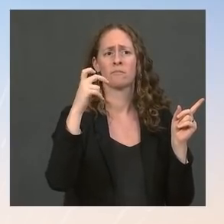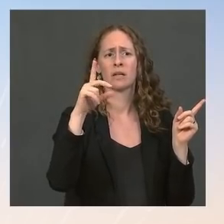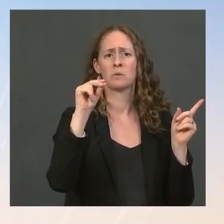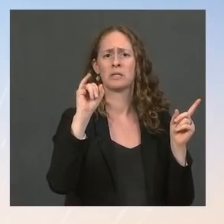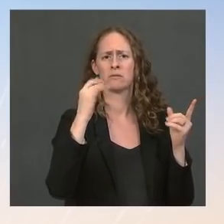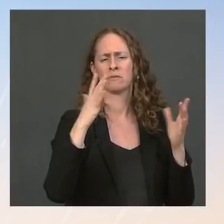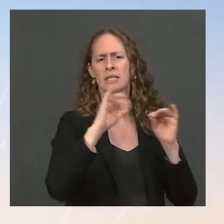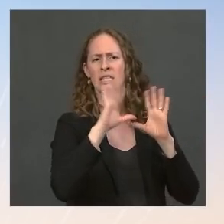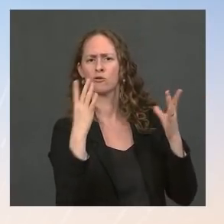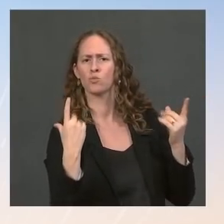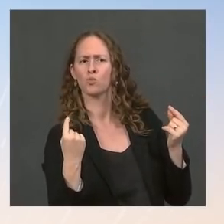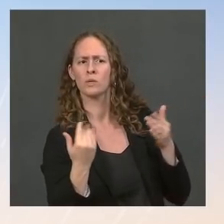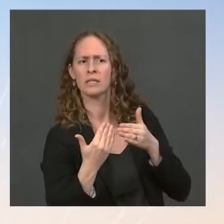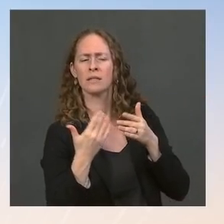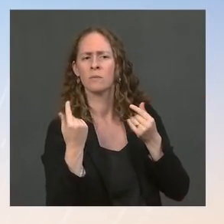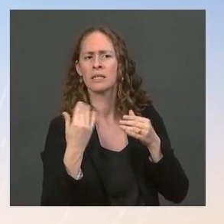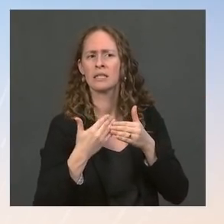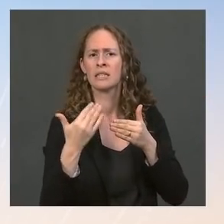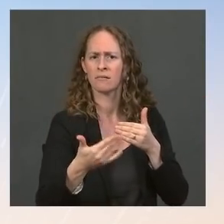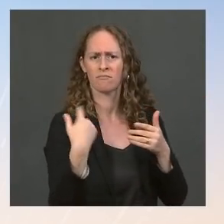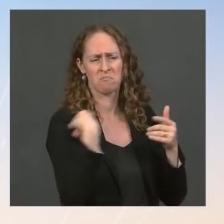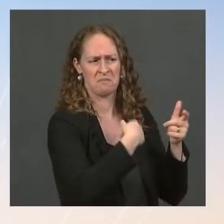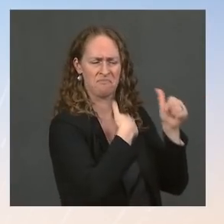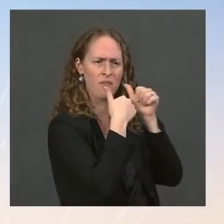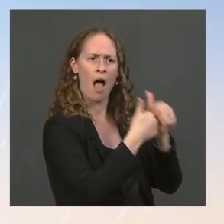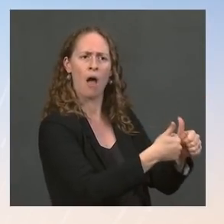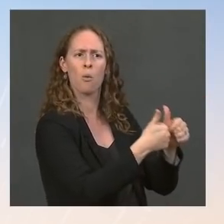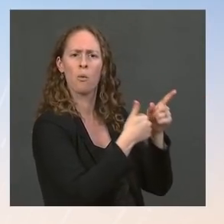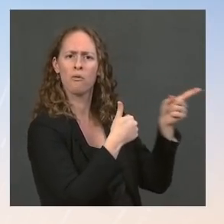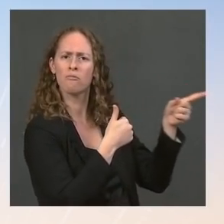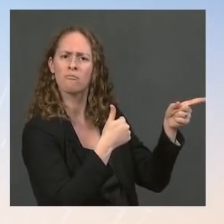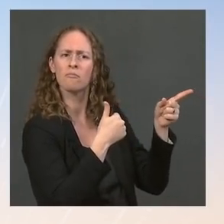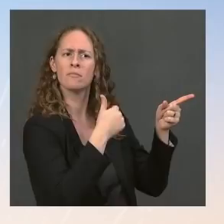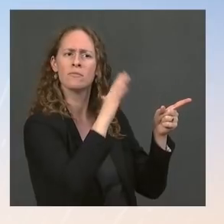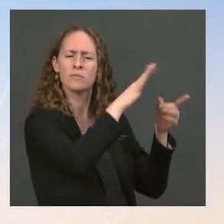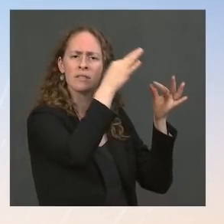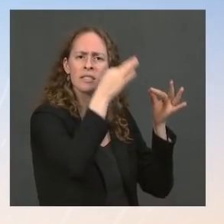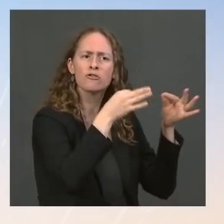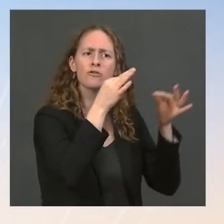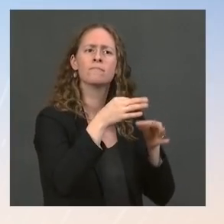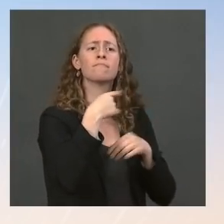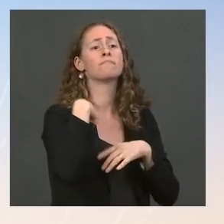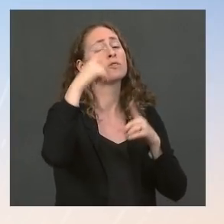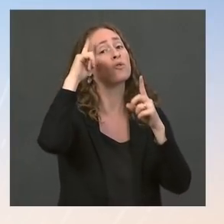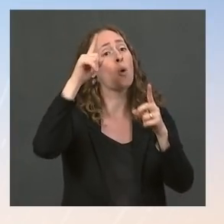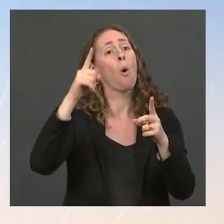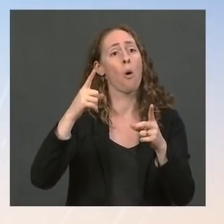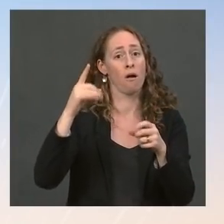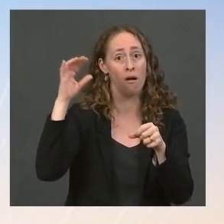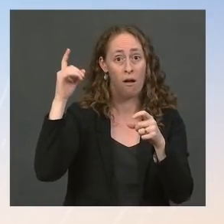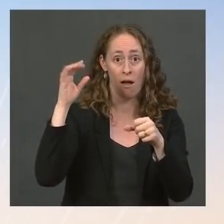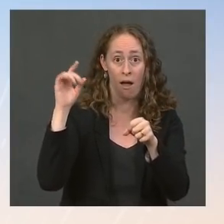will work in lockstep with her over the course of time. But our objective is to win the vote when the vote happens.